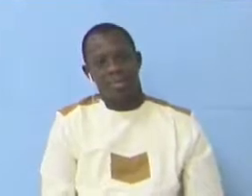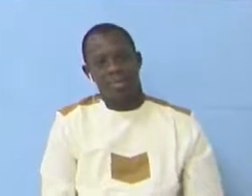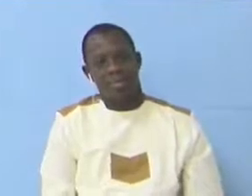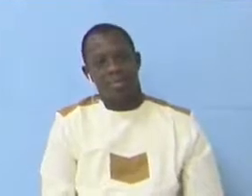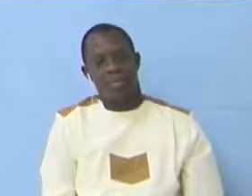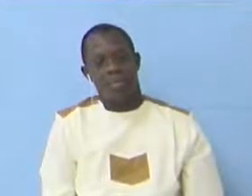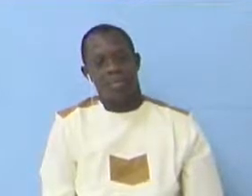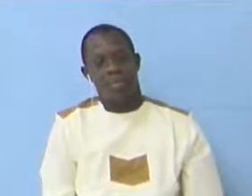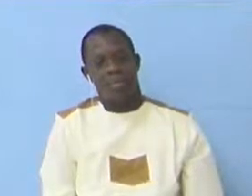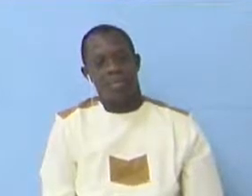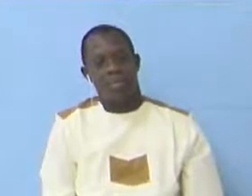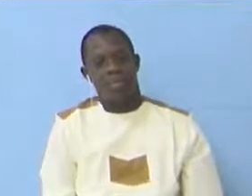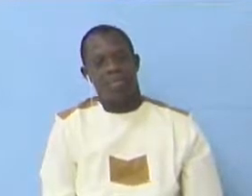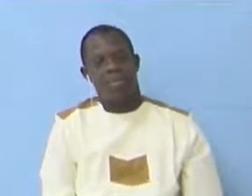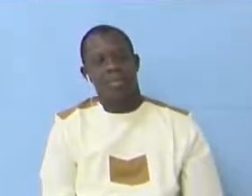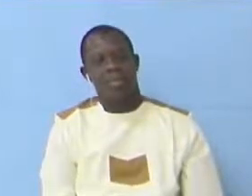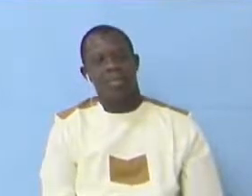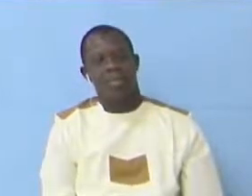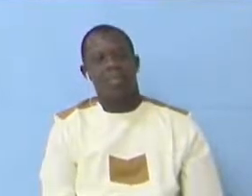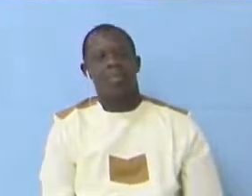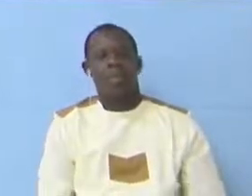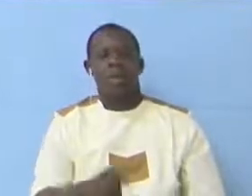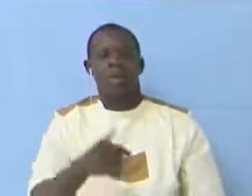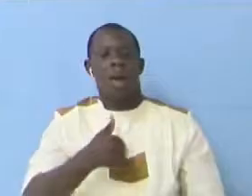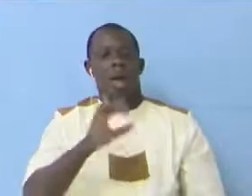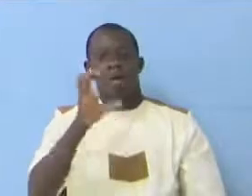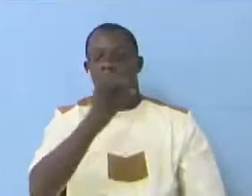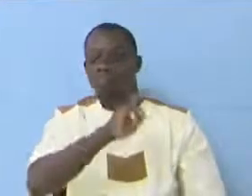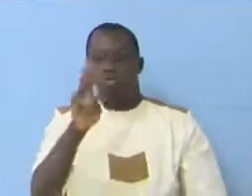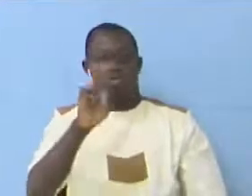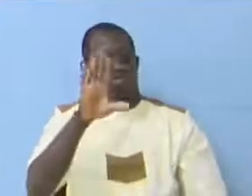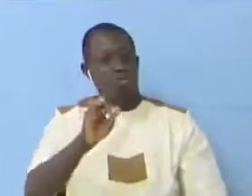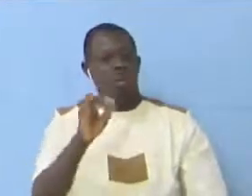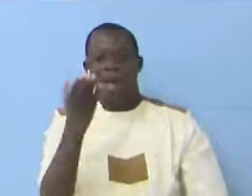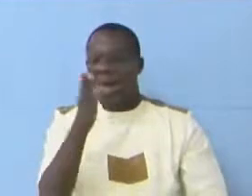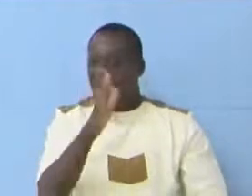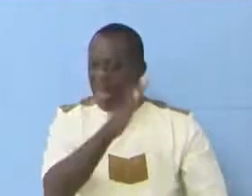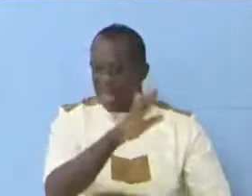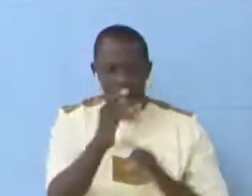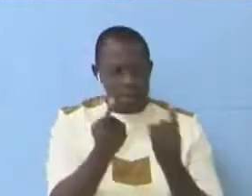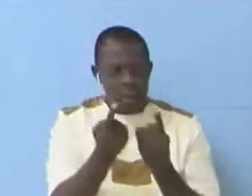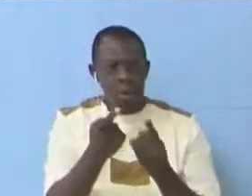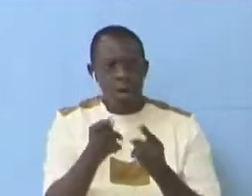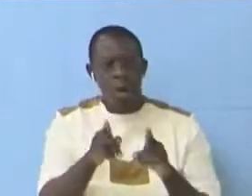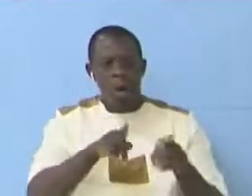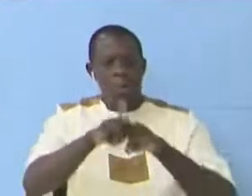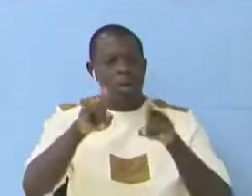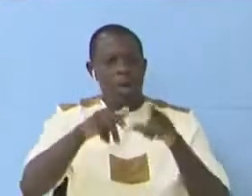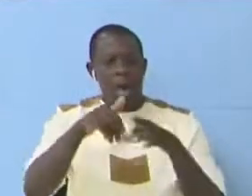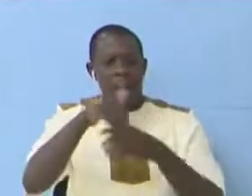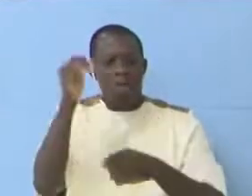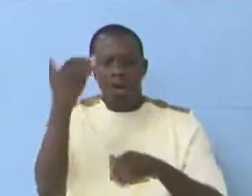I wouldn't do anything without procedure.